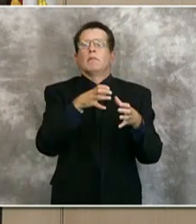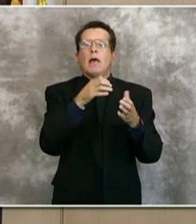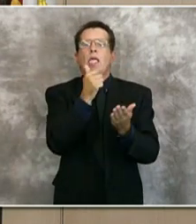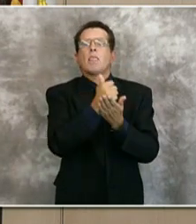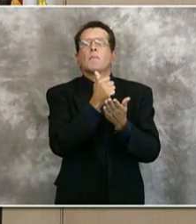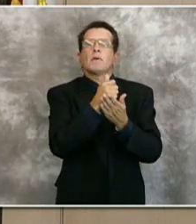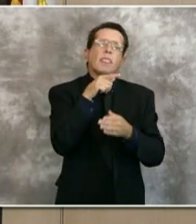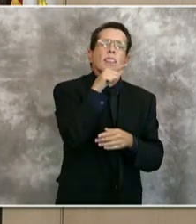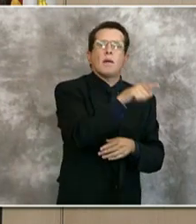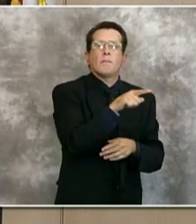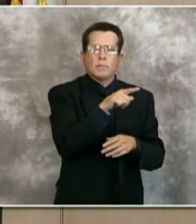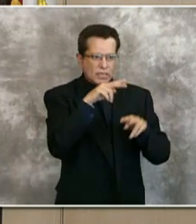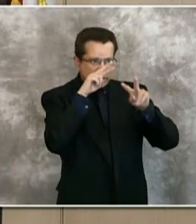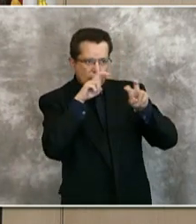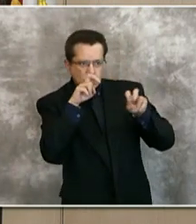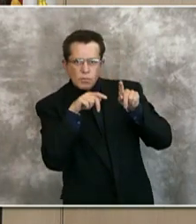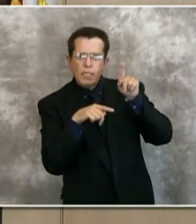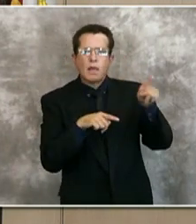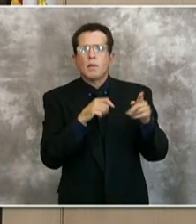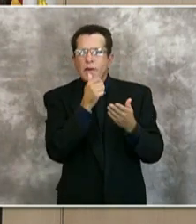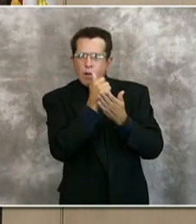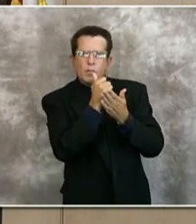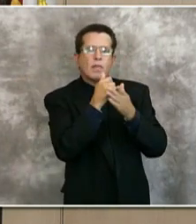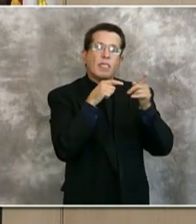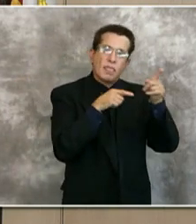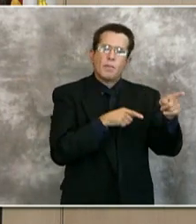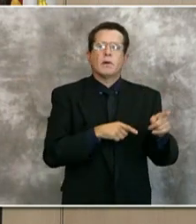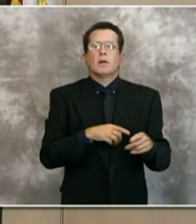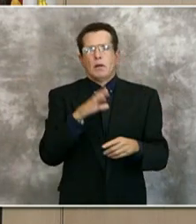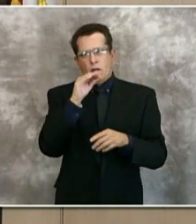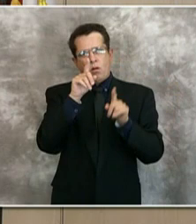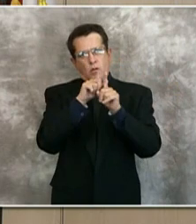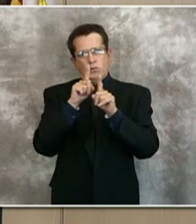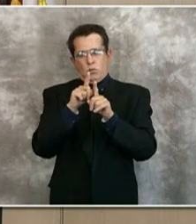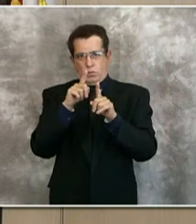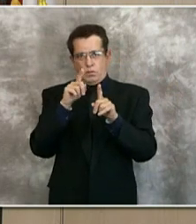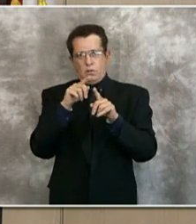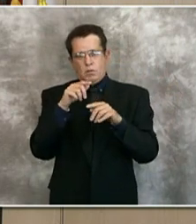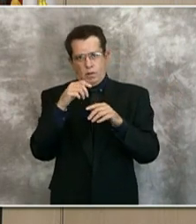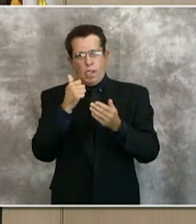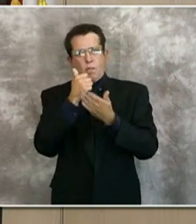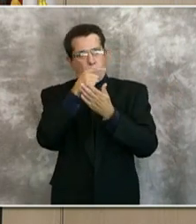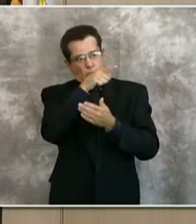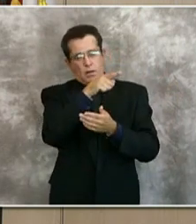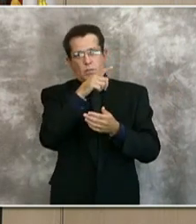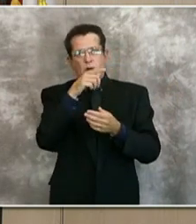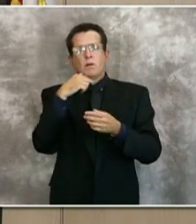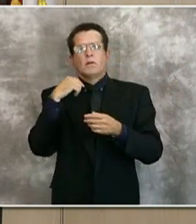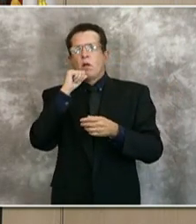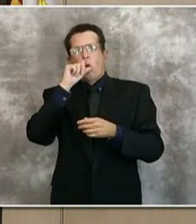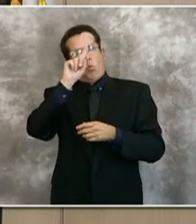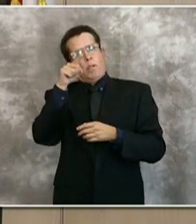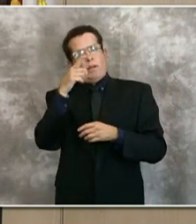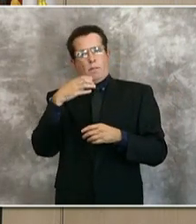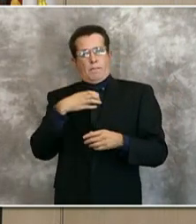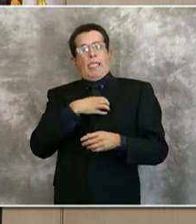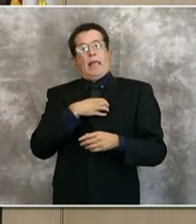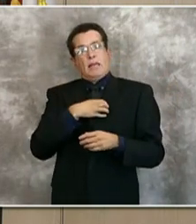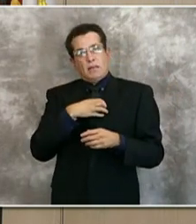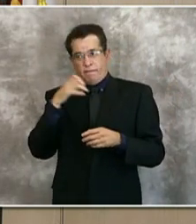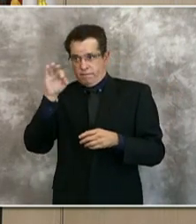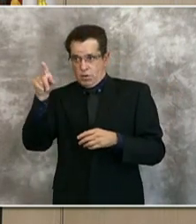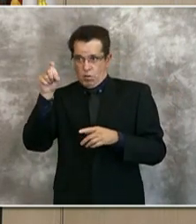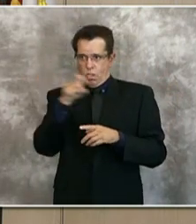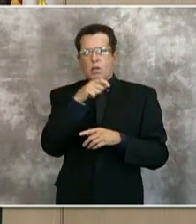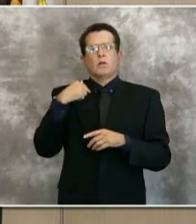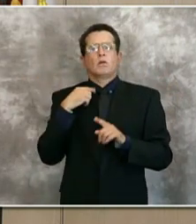And then we might also want to include not just a complaint base, but we might want